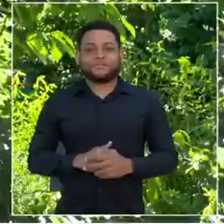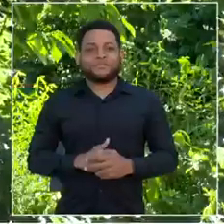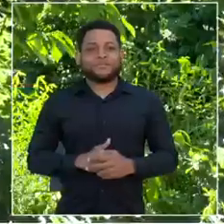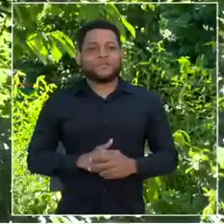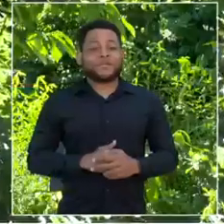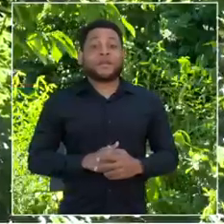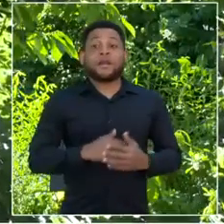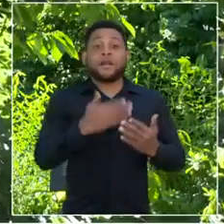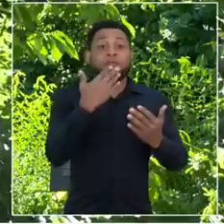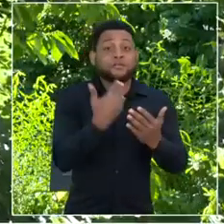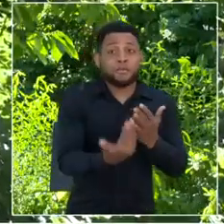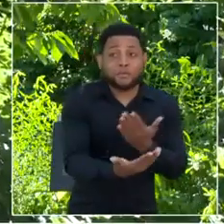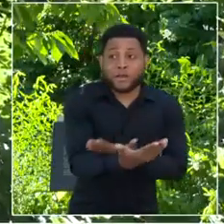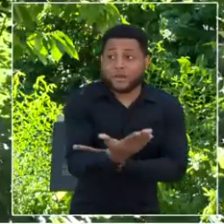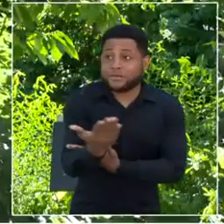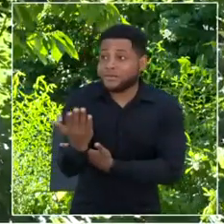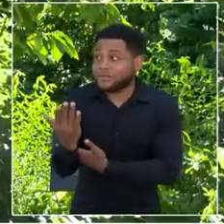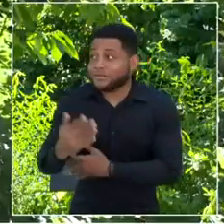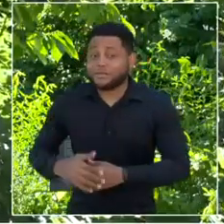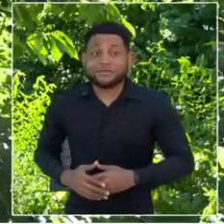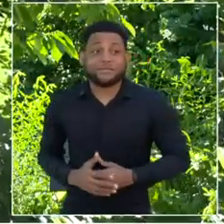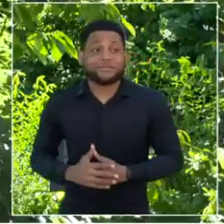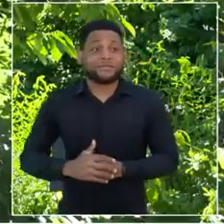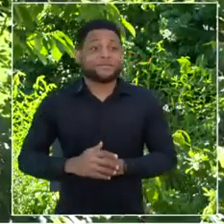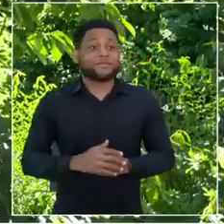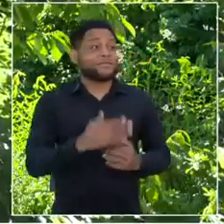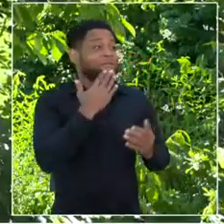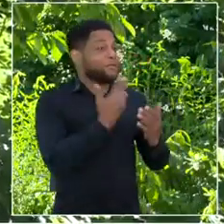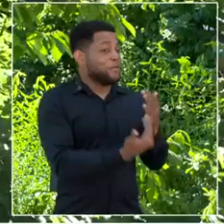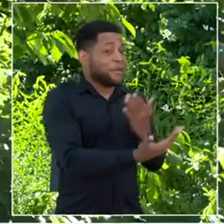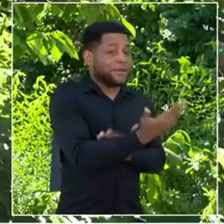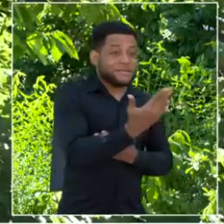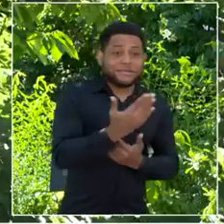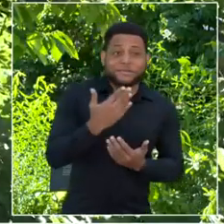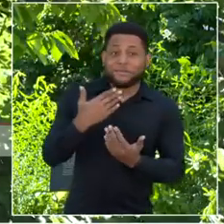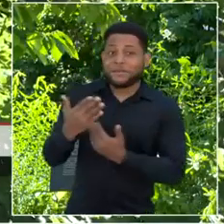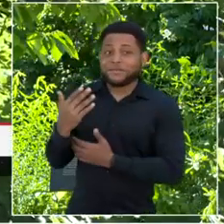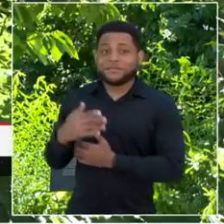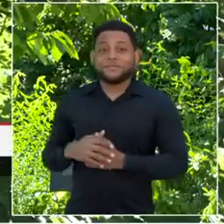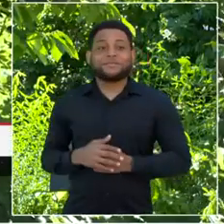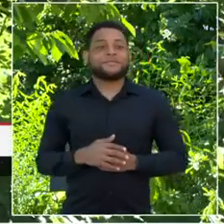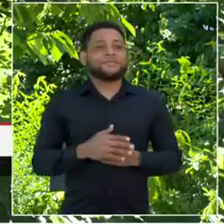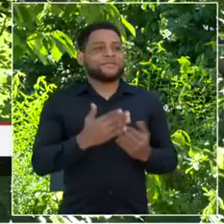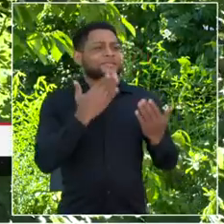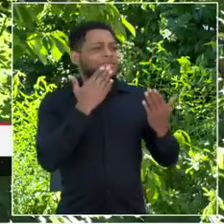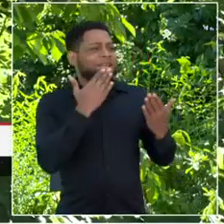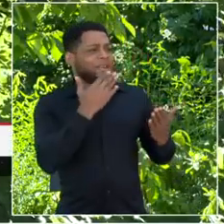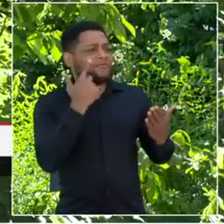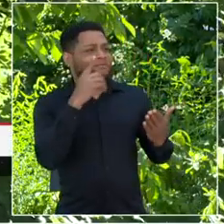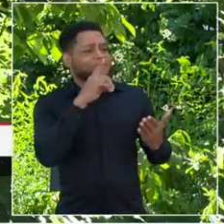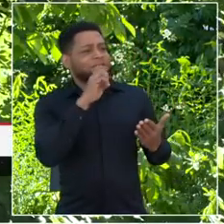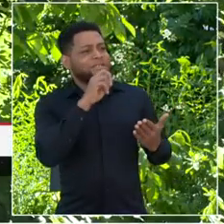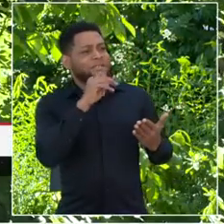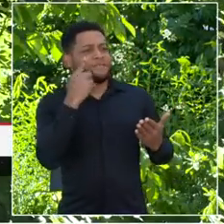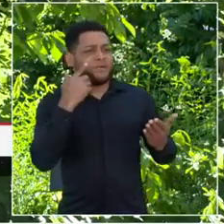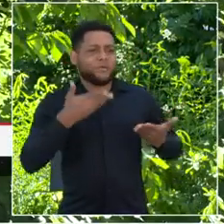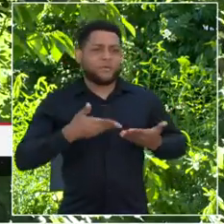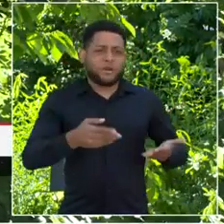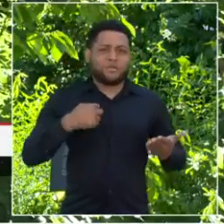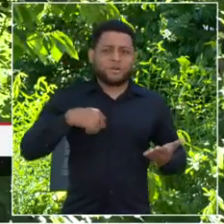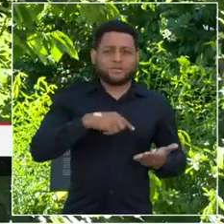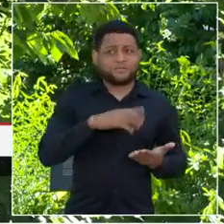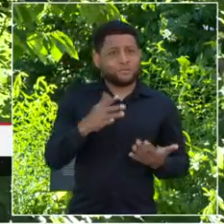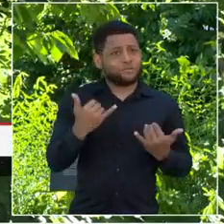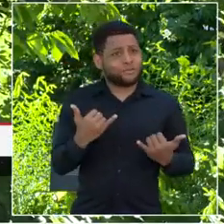morning. Thank you, Dennis, for welcoming us appropriately to this amazing day and recognizing